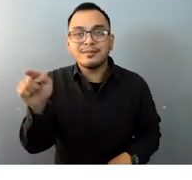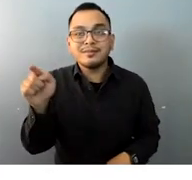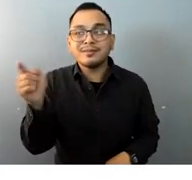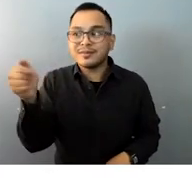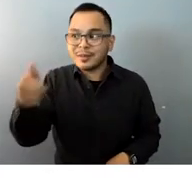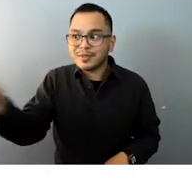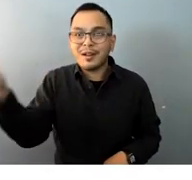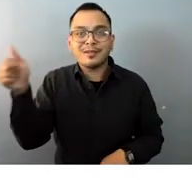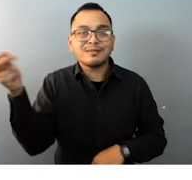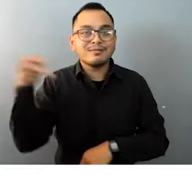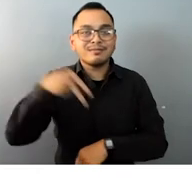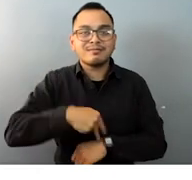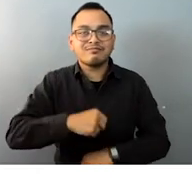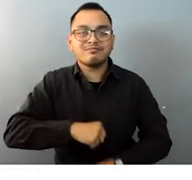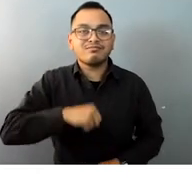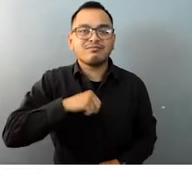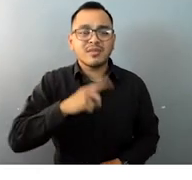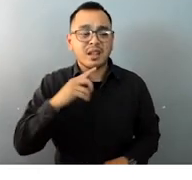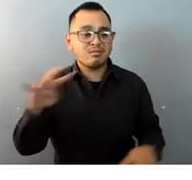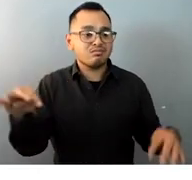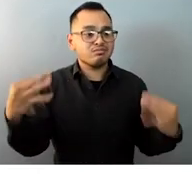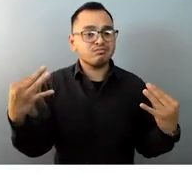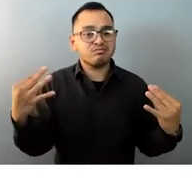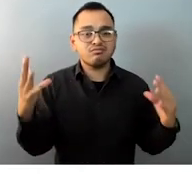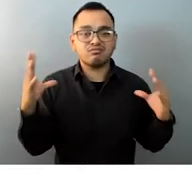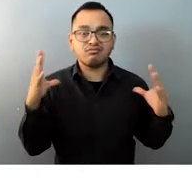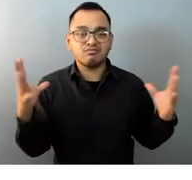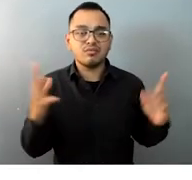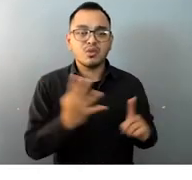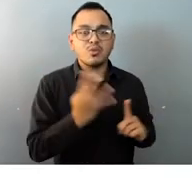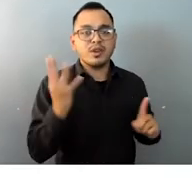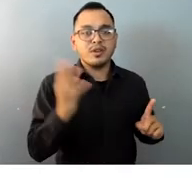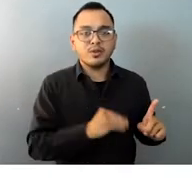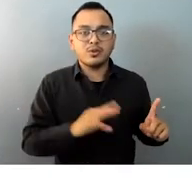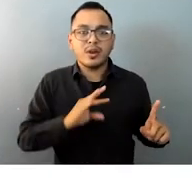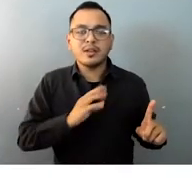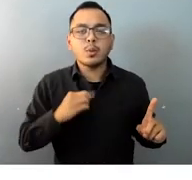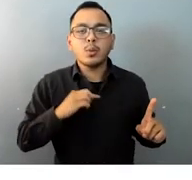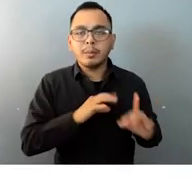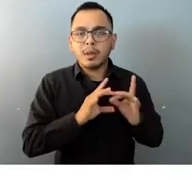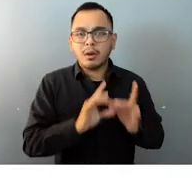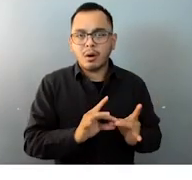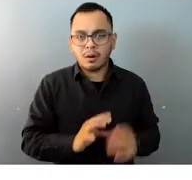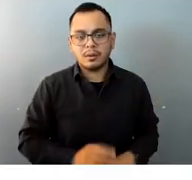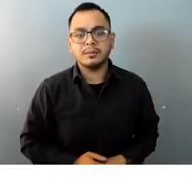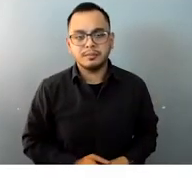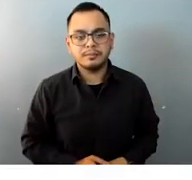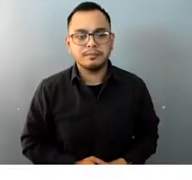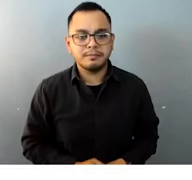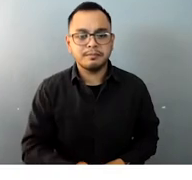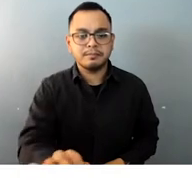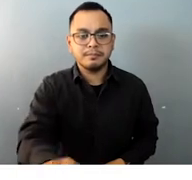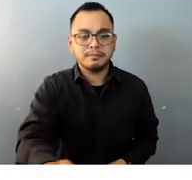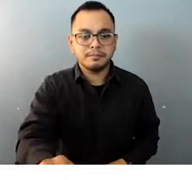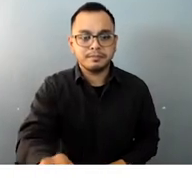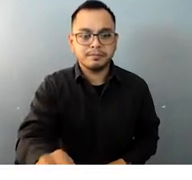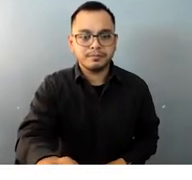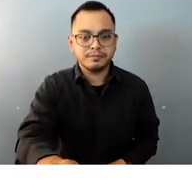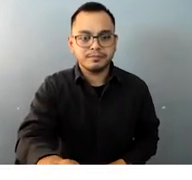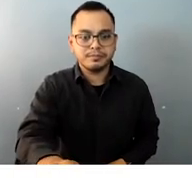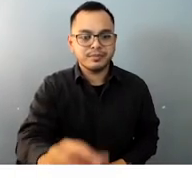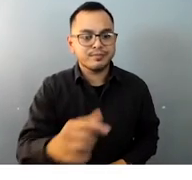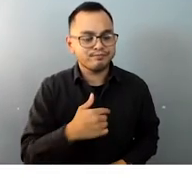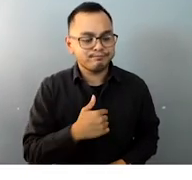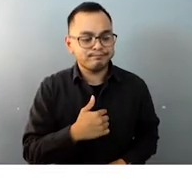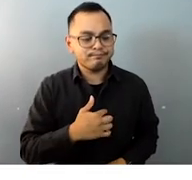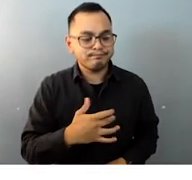I see who are standing up, standing tall and saying, look at us, we're queer, we're trans, and we belong.